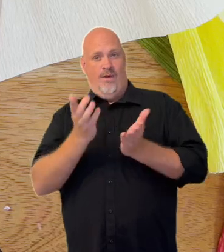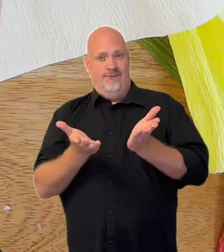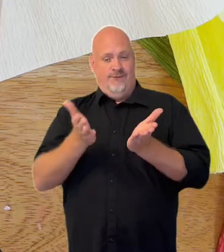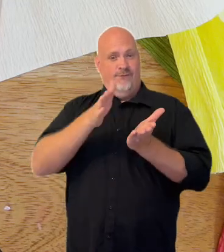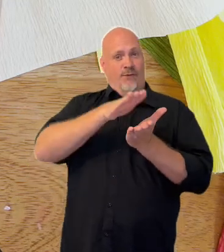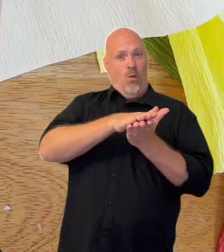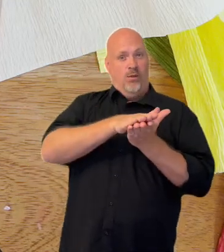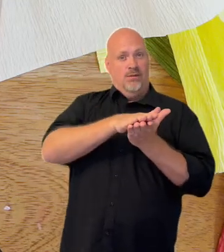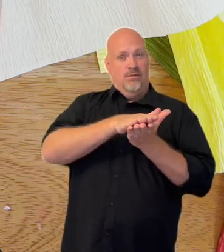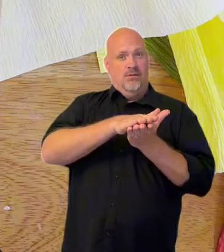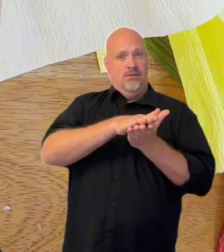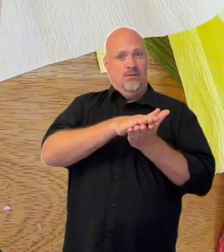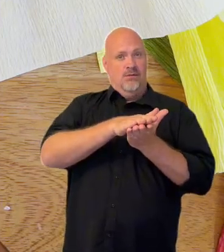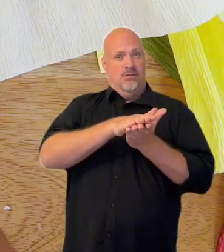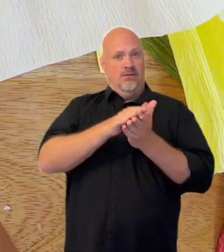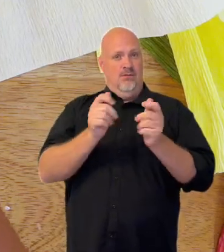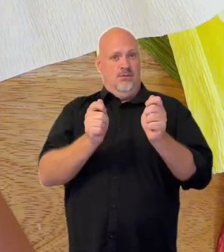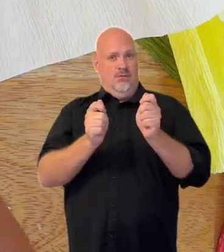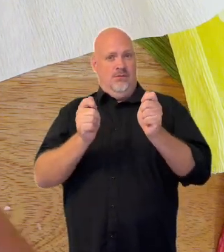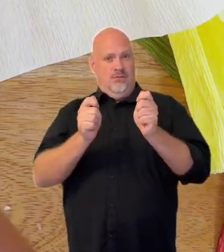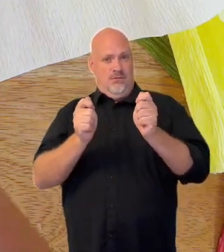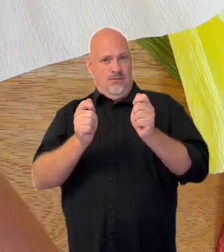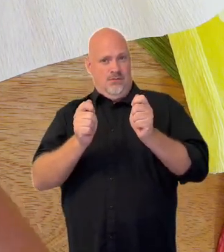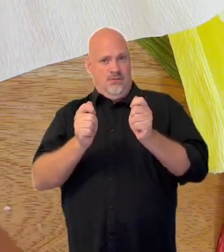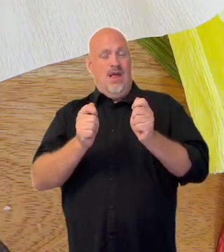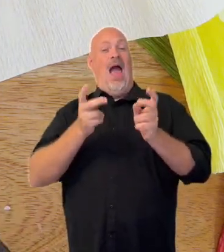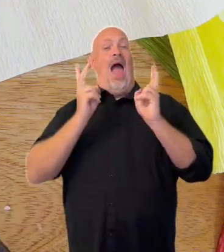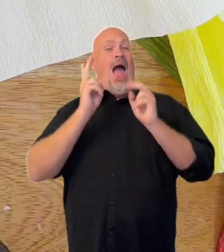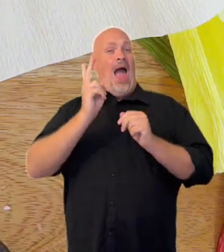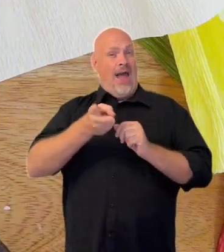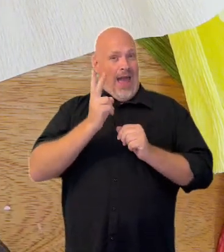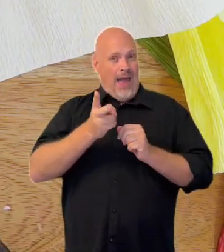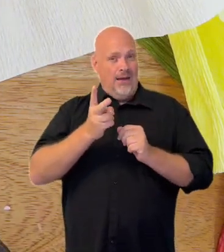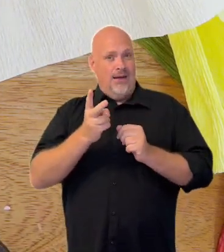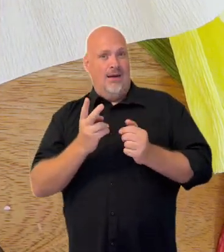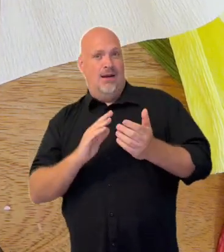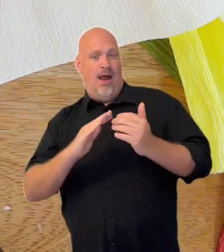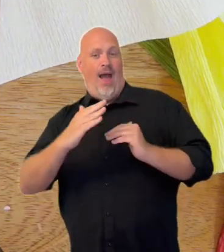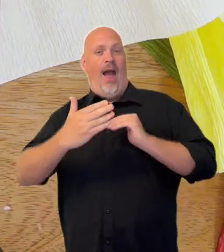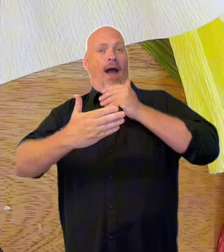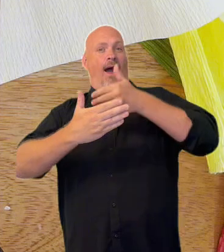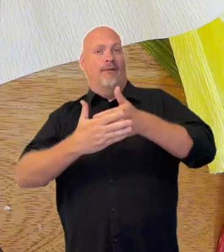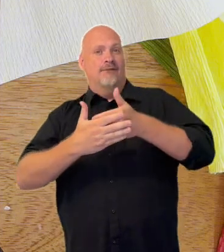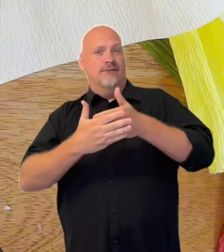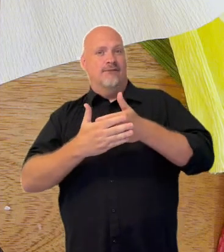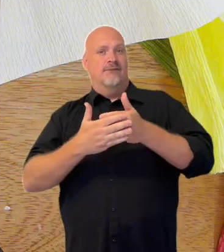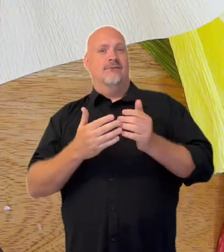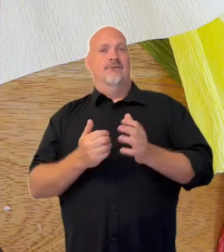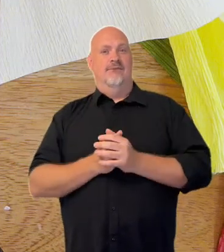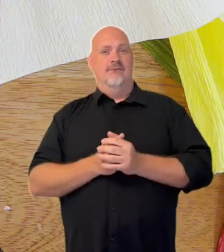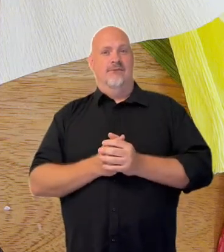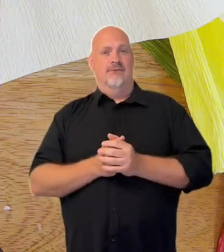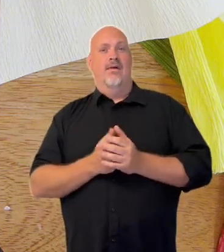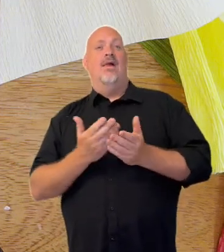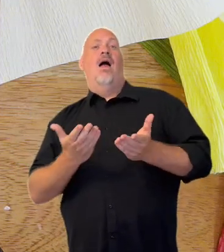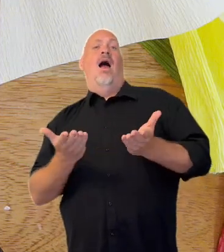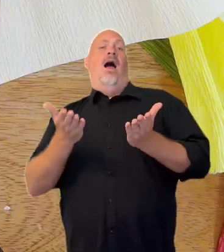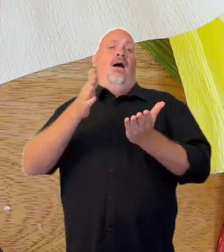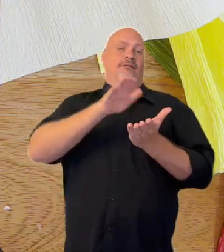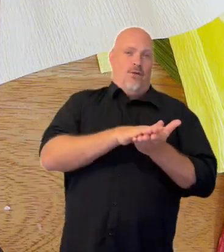and then fold over in half one more time, if it allows, as long as it will fit that template size